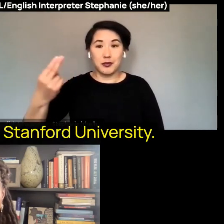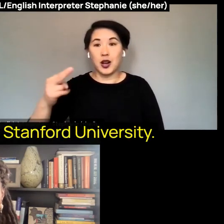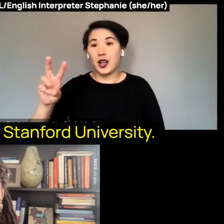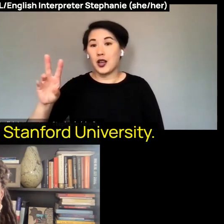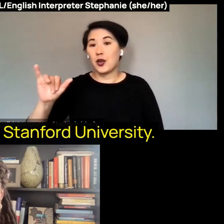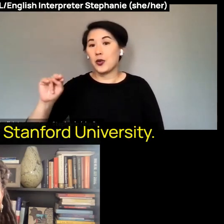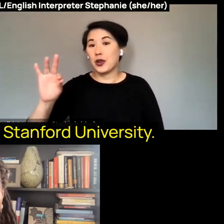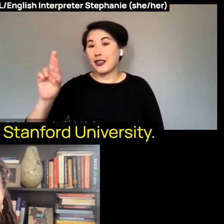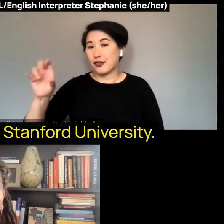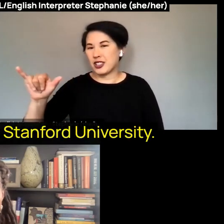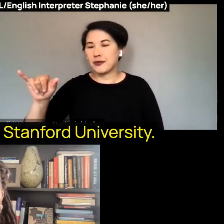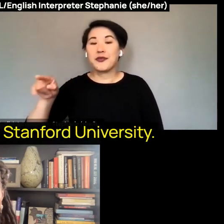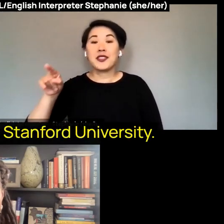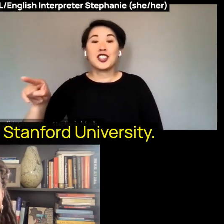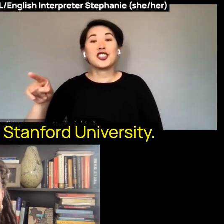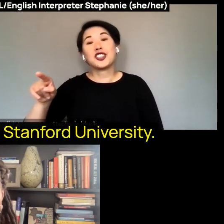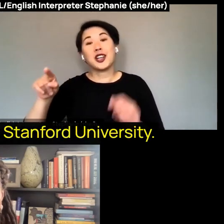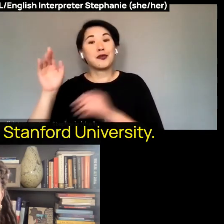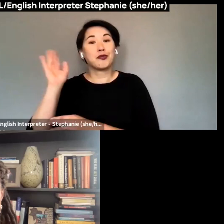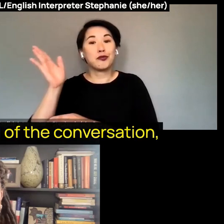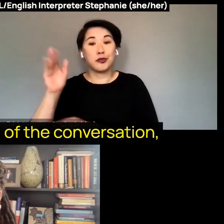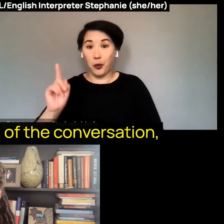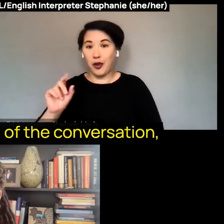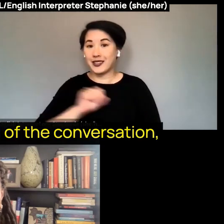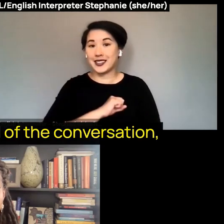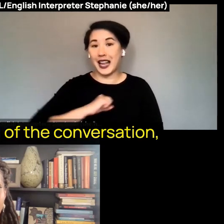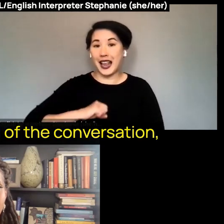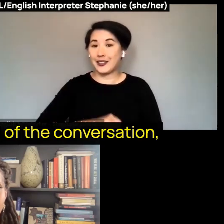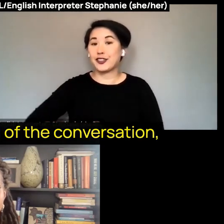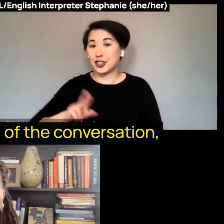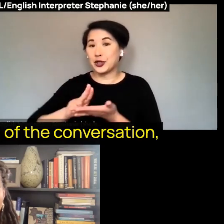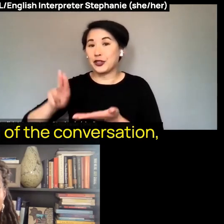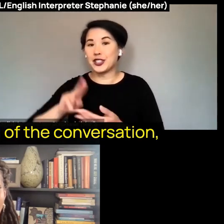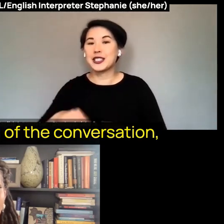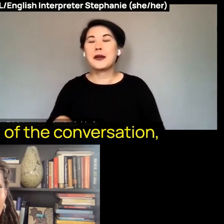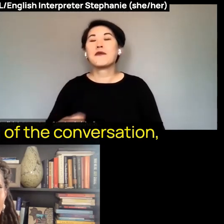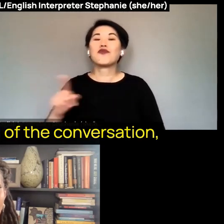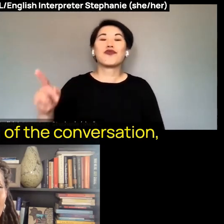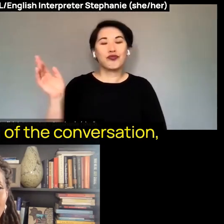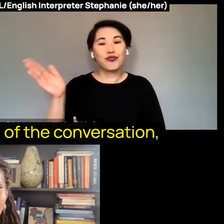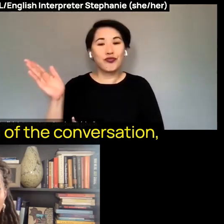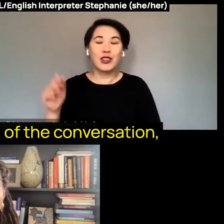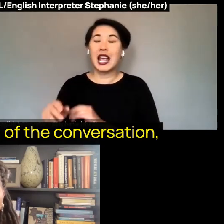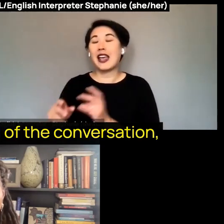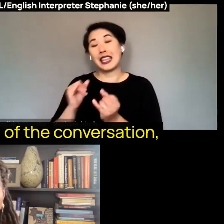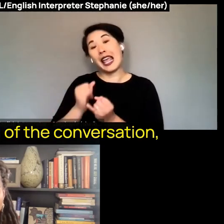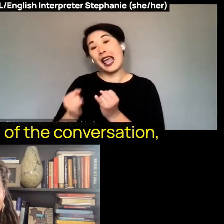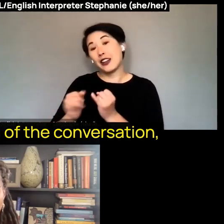she was speaking at Stanford University. And in this talk, at the end